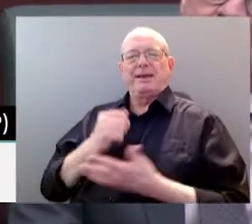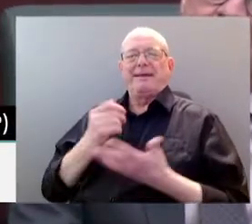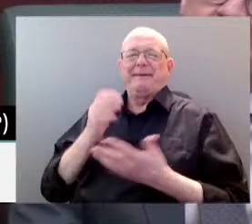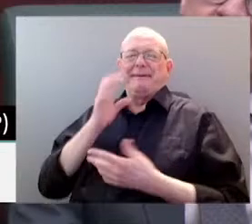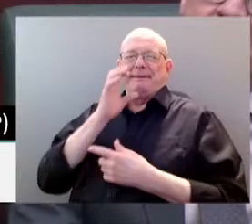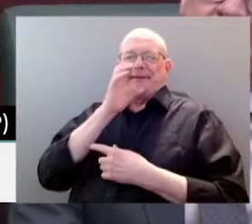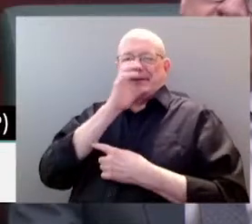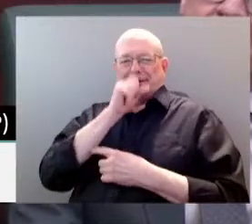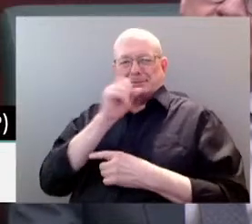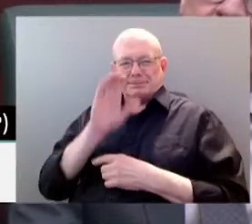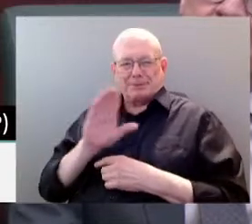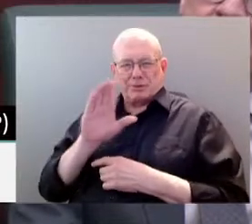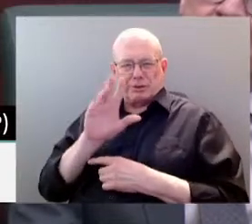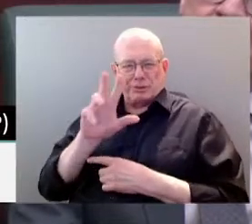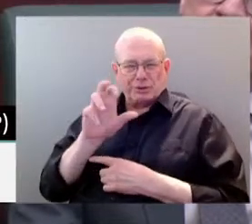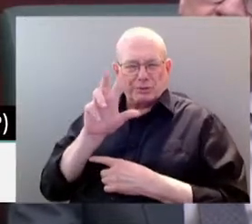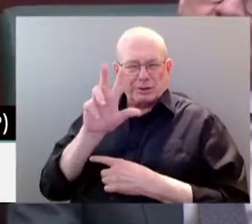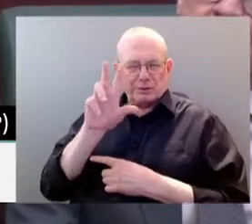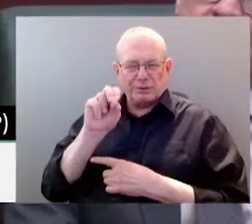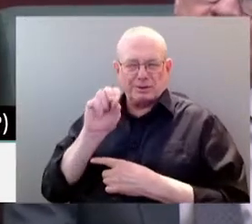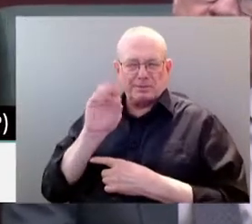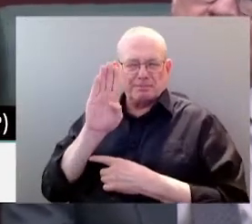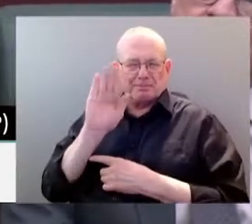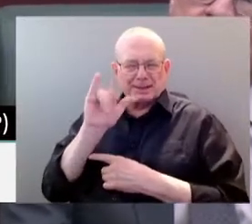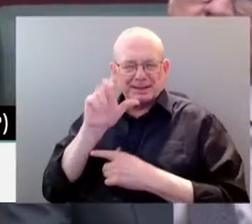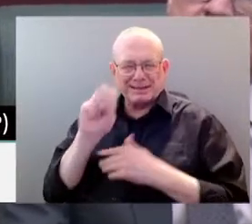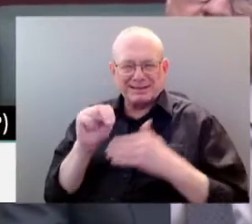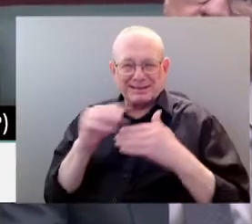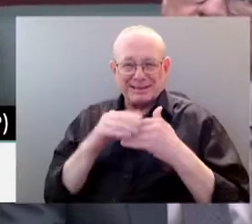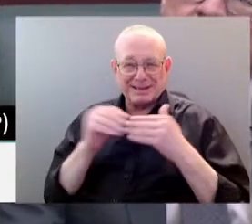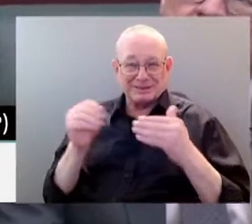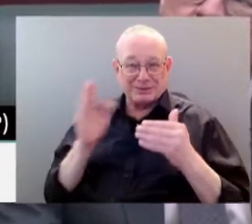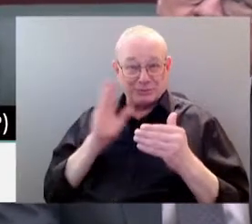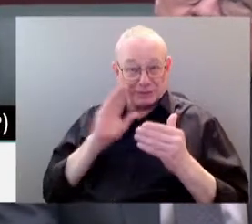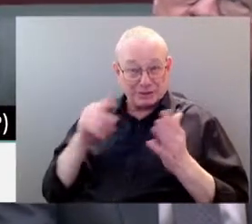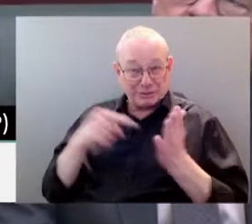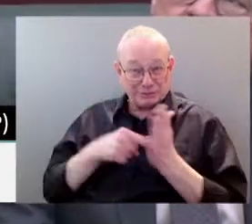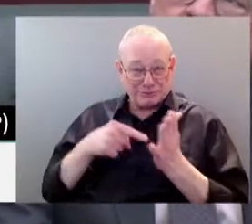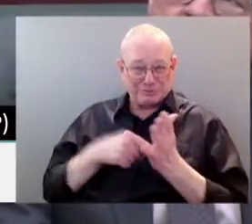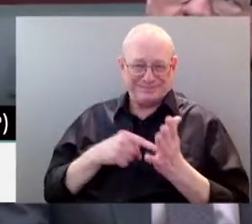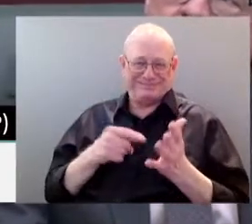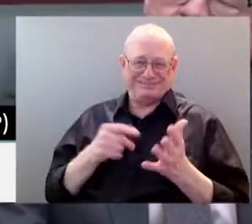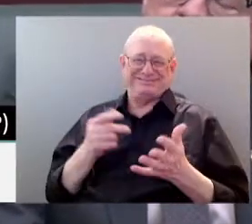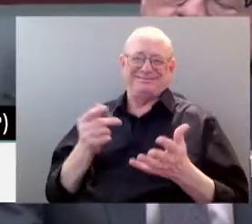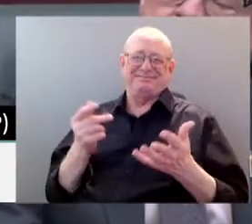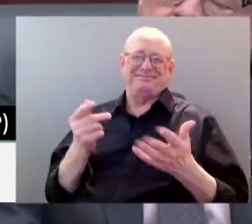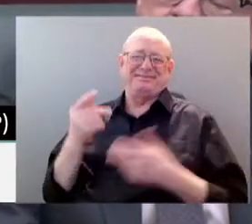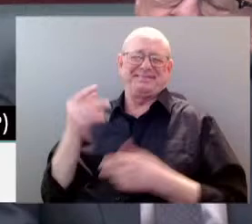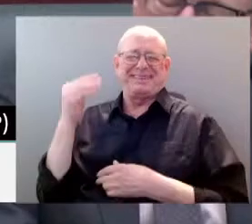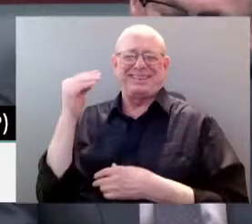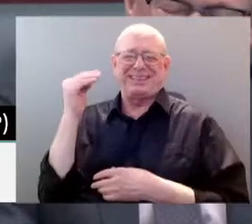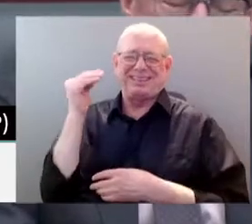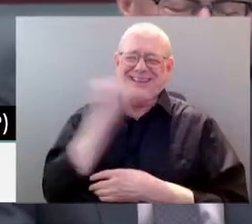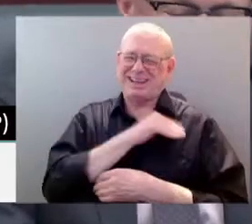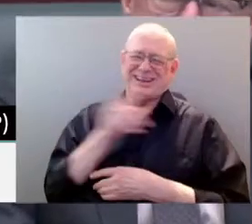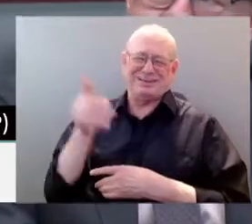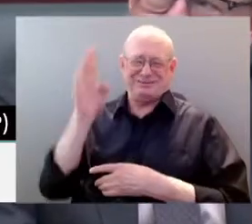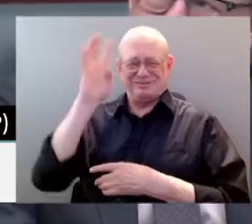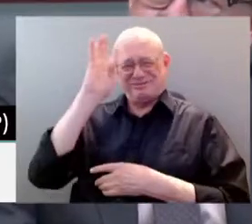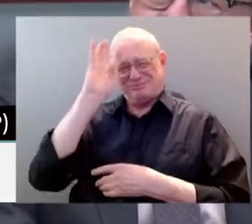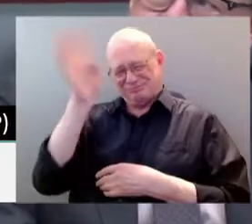albertans would be owed in pension contributions is bogus unrealistic madeup number and given that even the